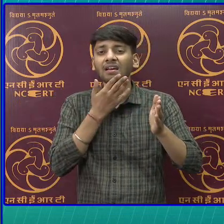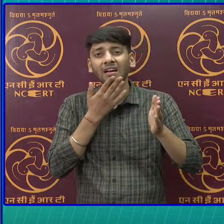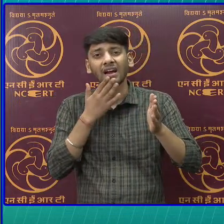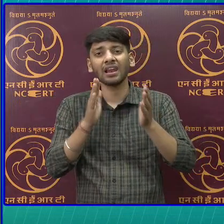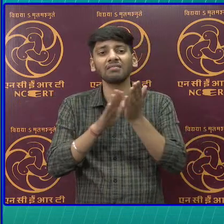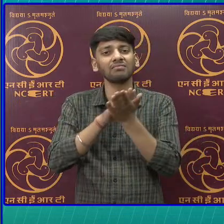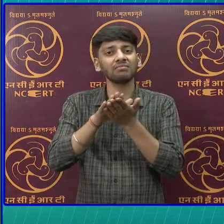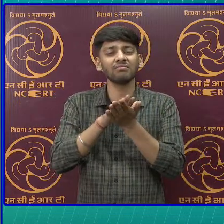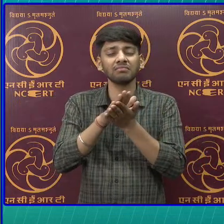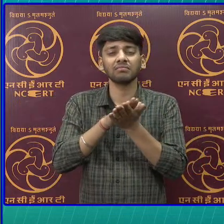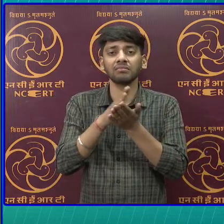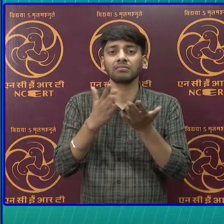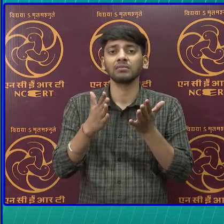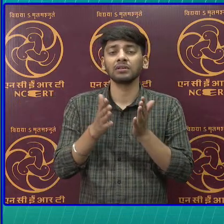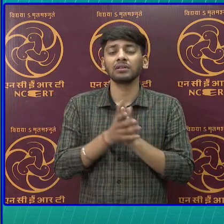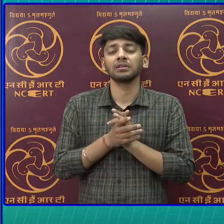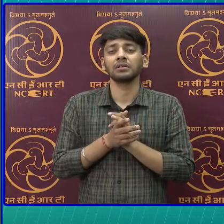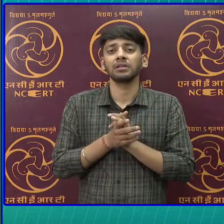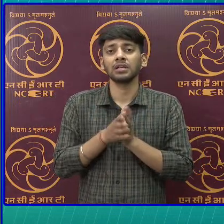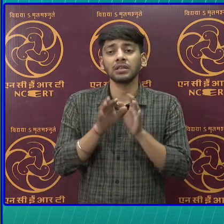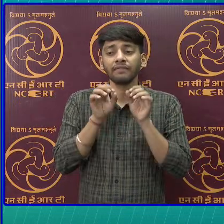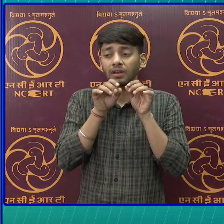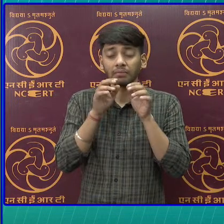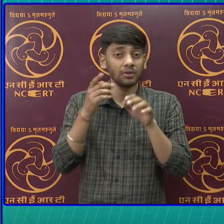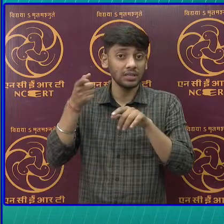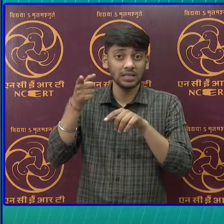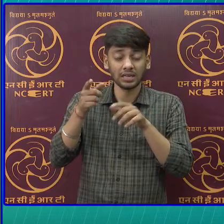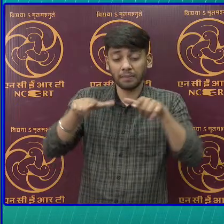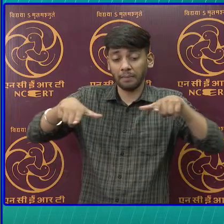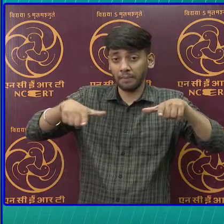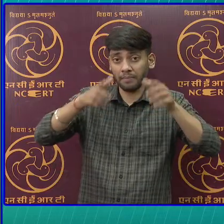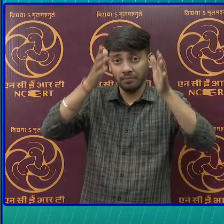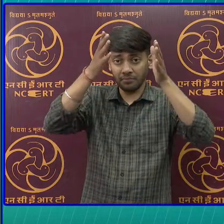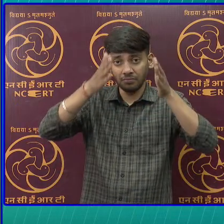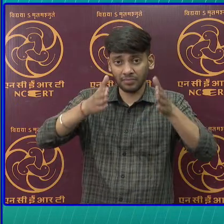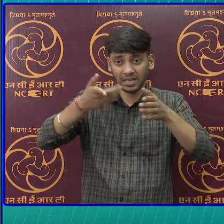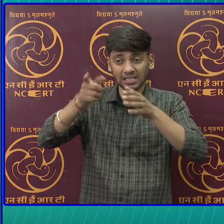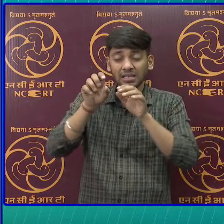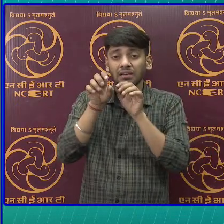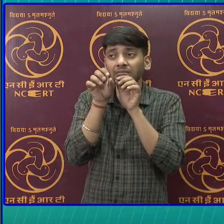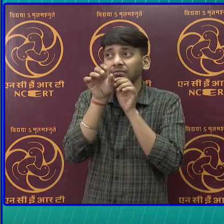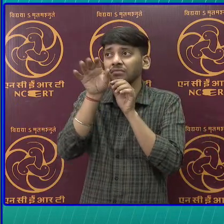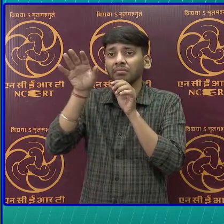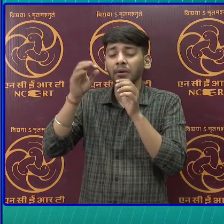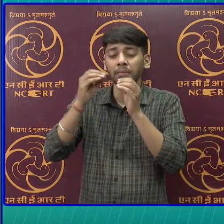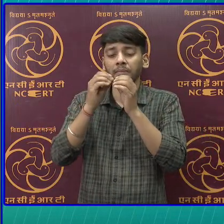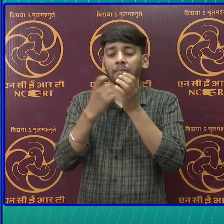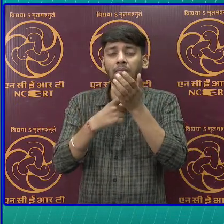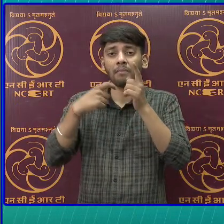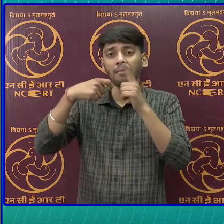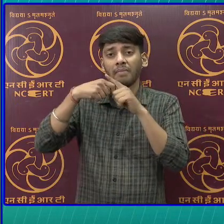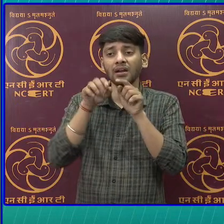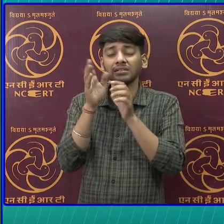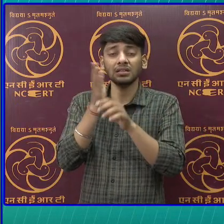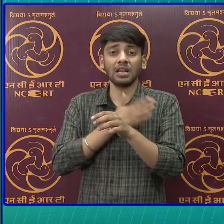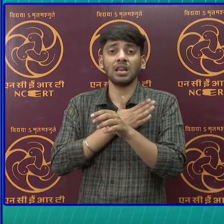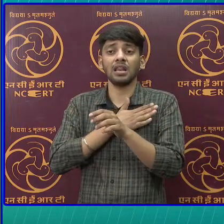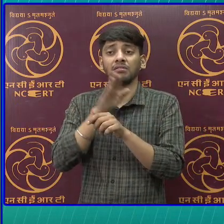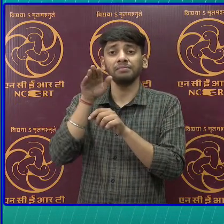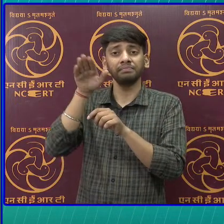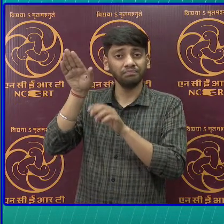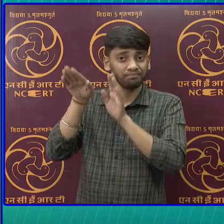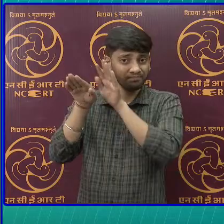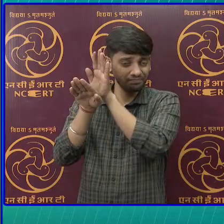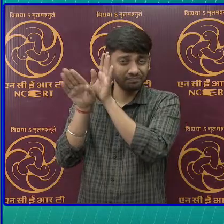come out, right? So tree has taken lot of time and many years to